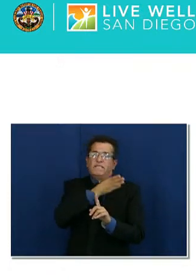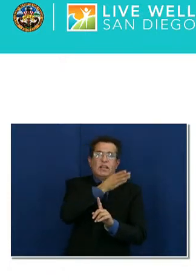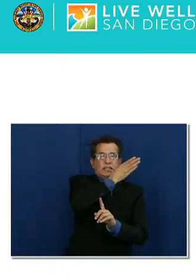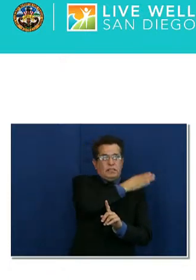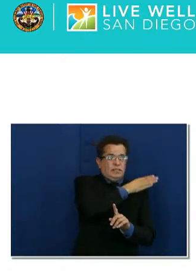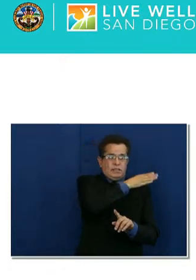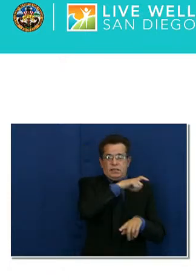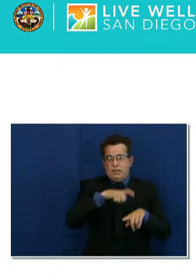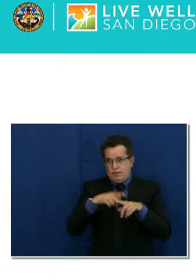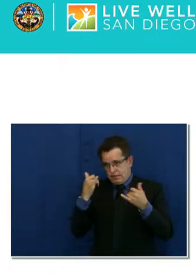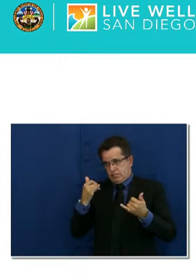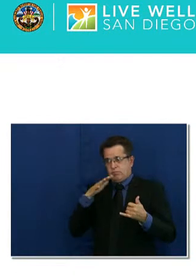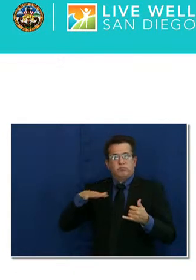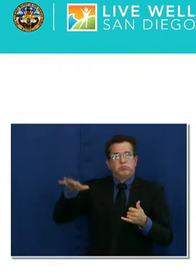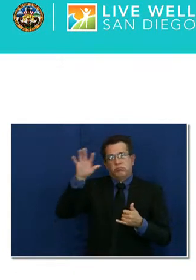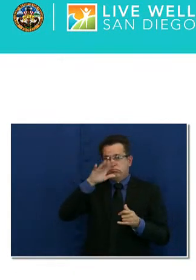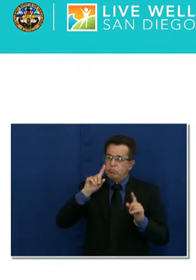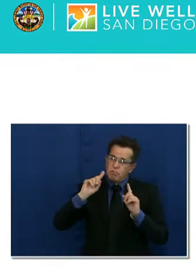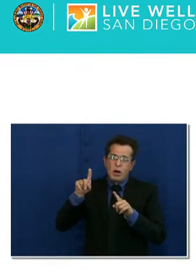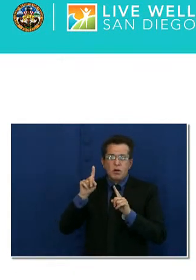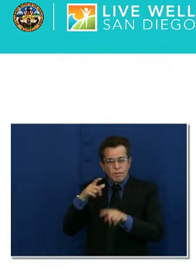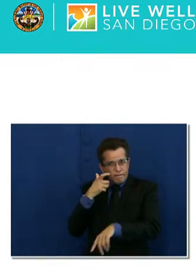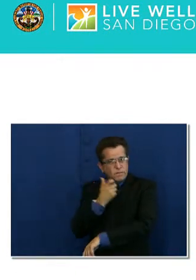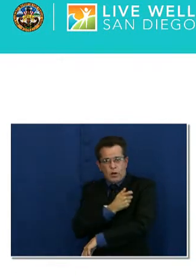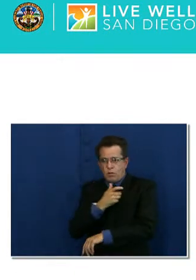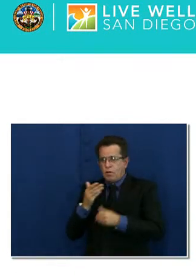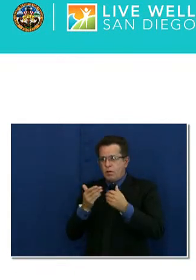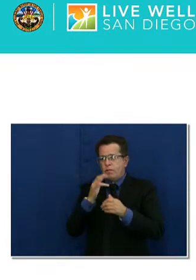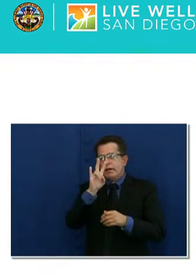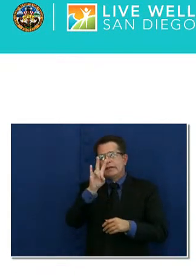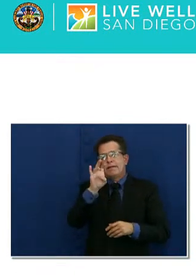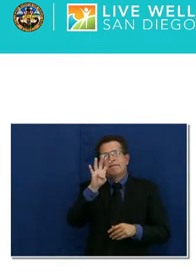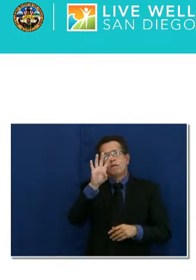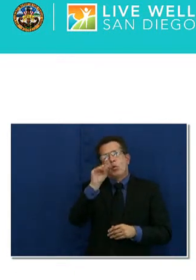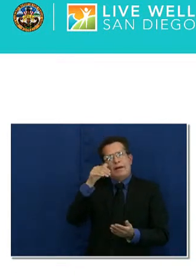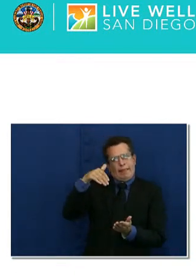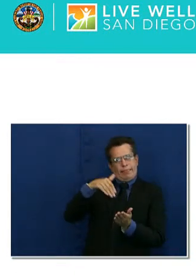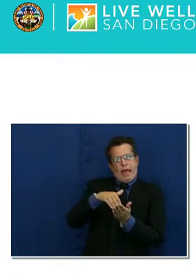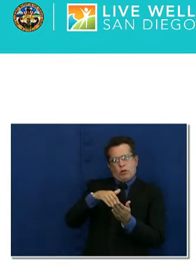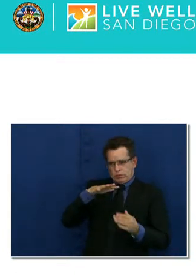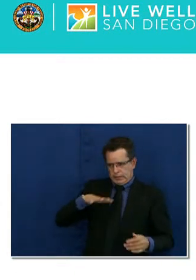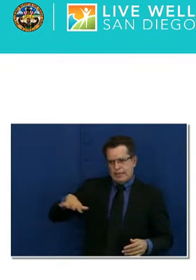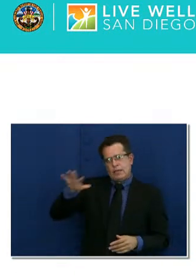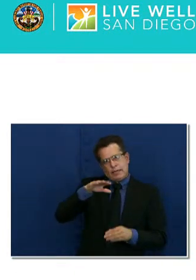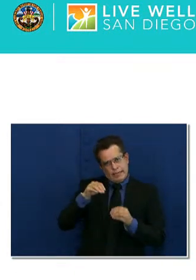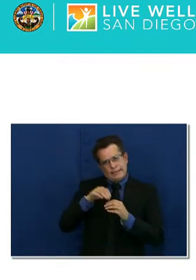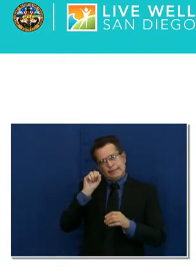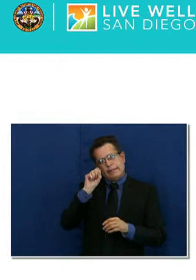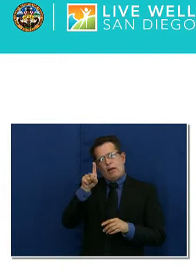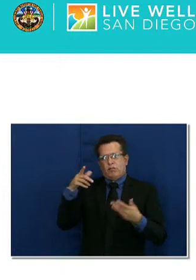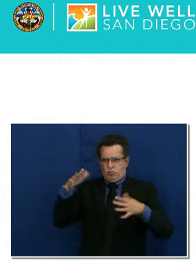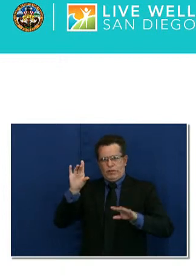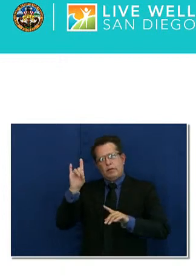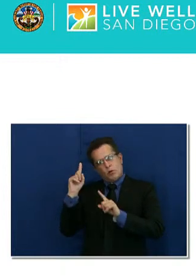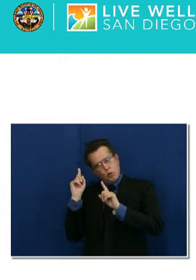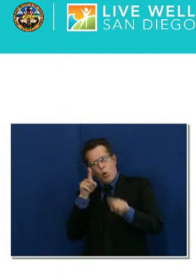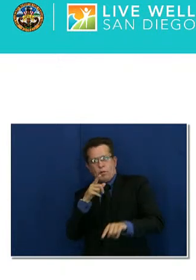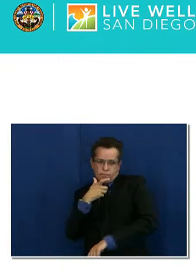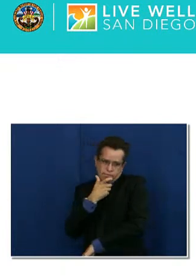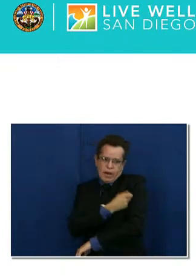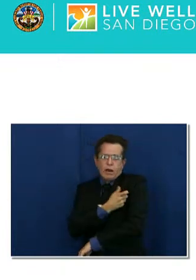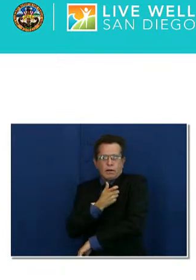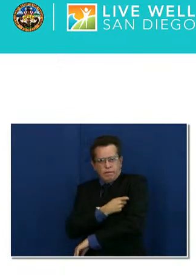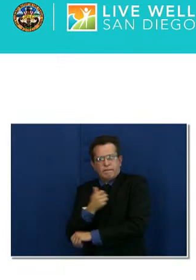previous flu season. With almost 740,000 San Diegans immunized through